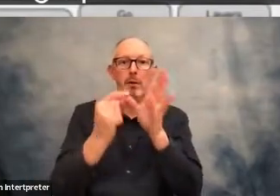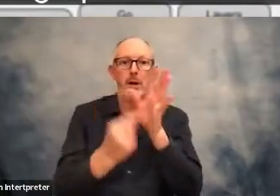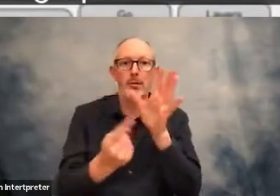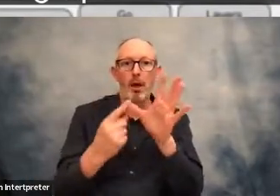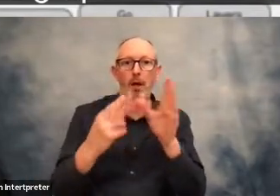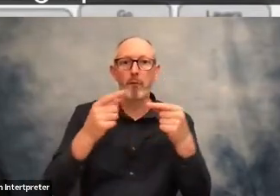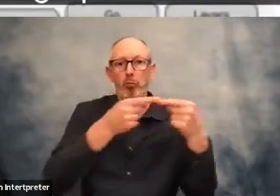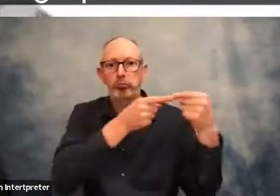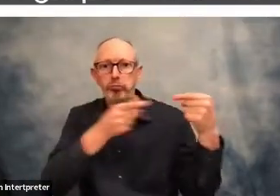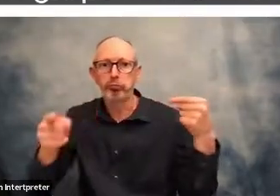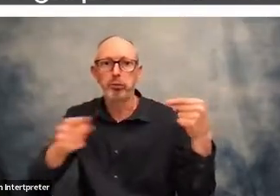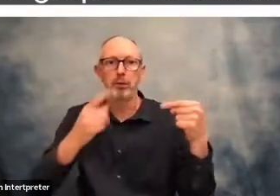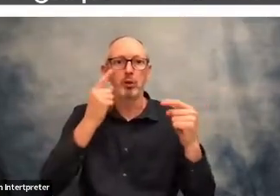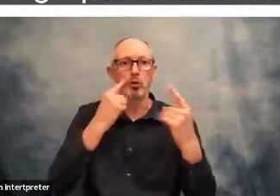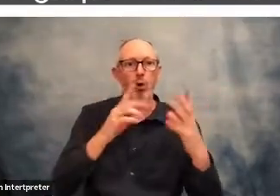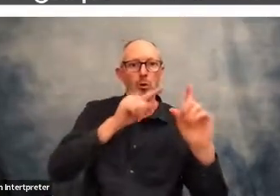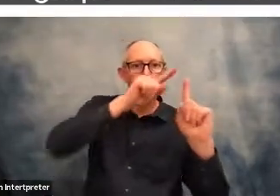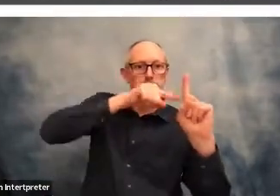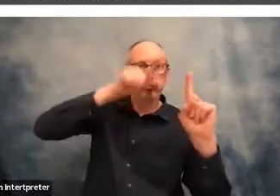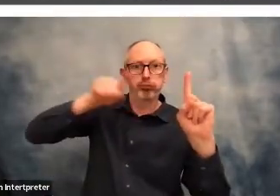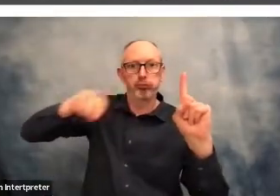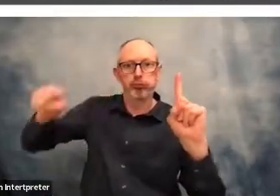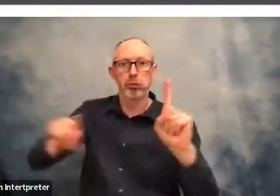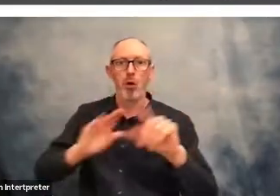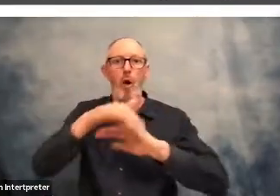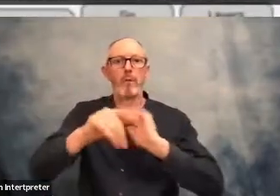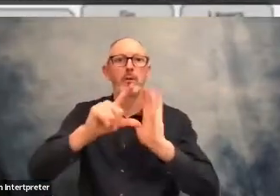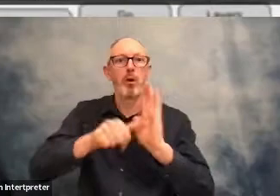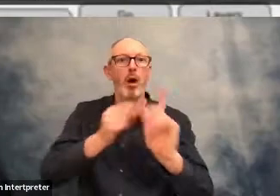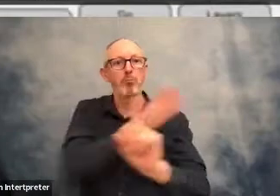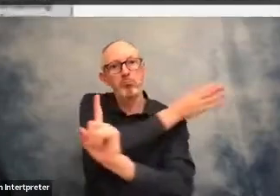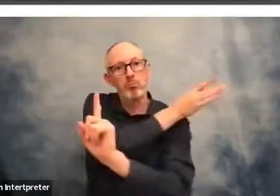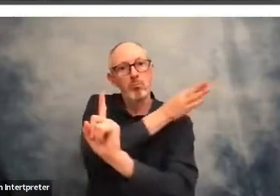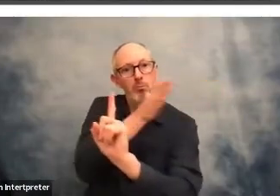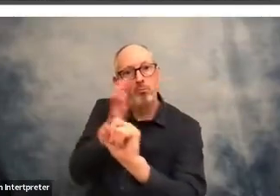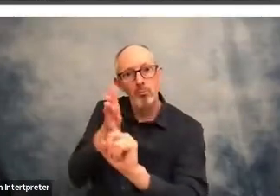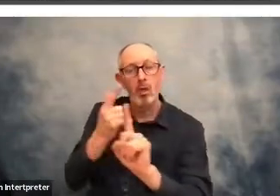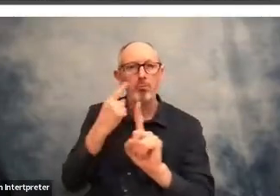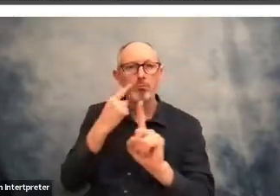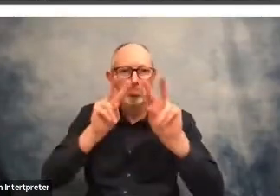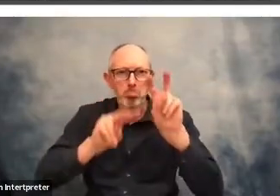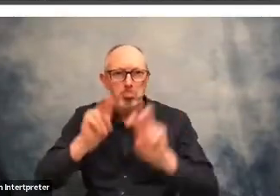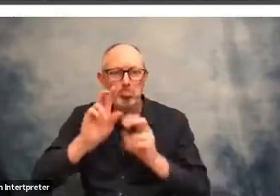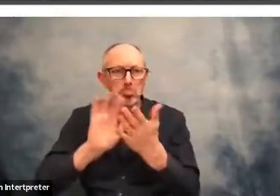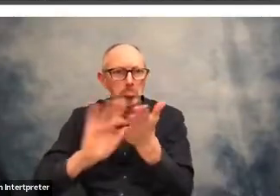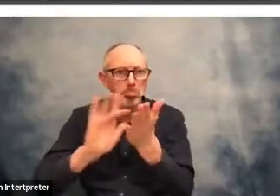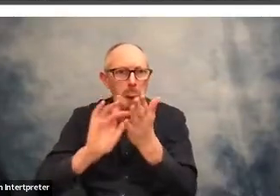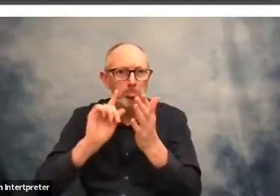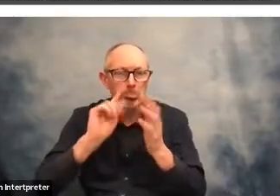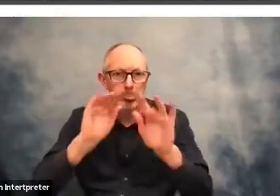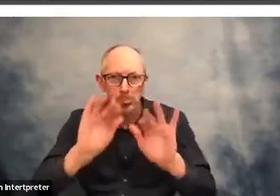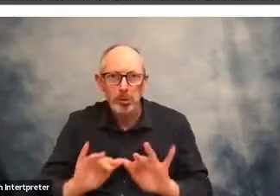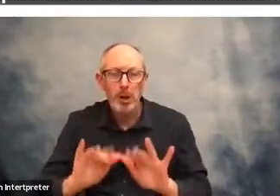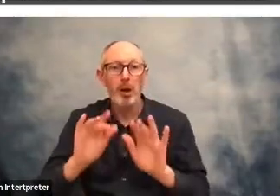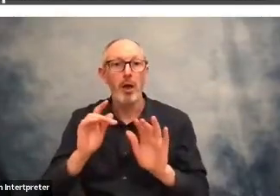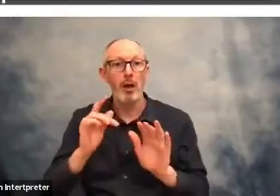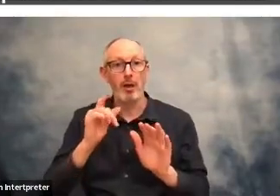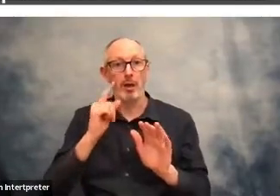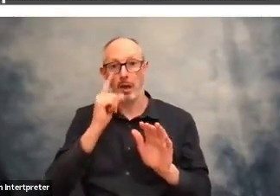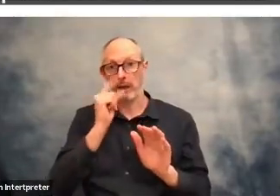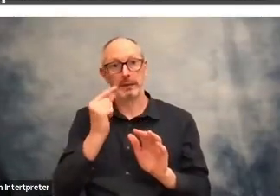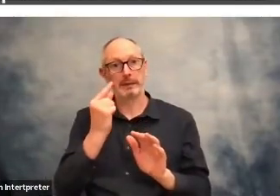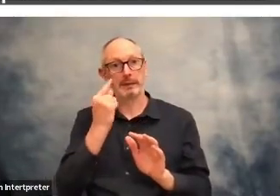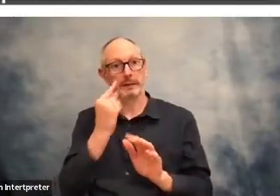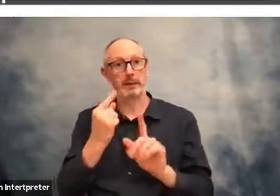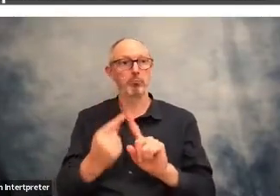line graphs here, that users can meticulously look through, but also a calendar view where users can see past